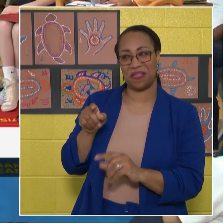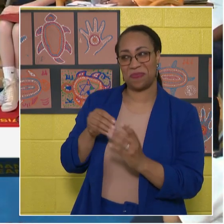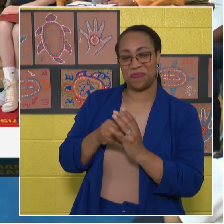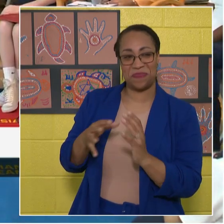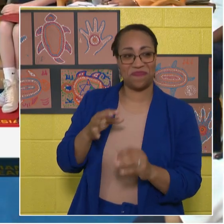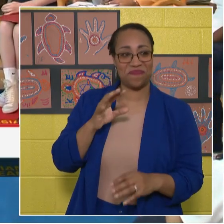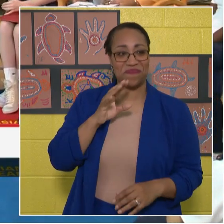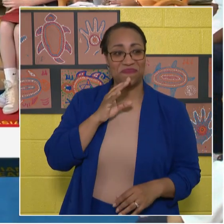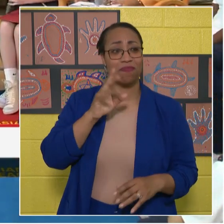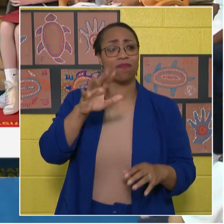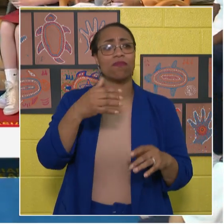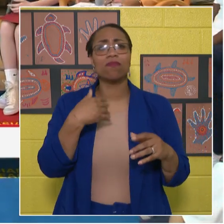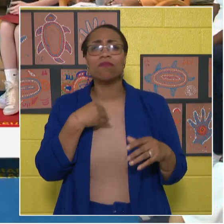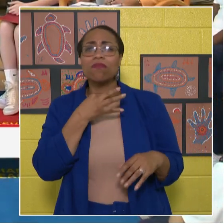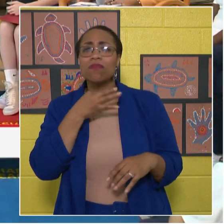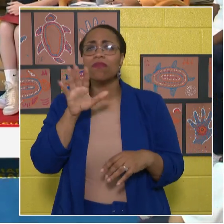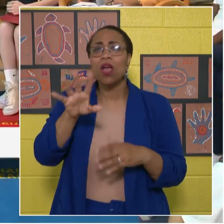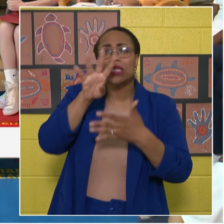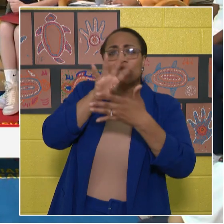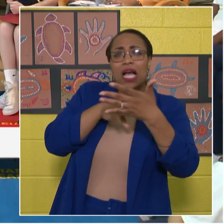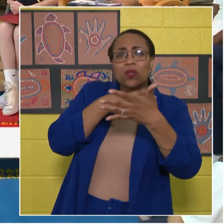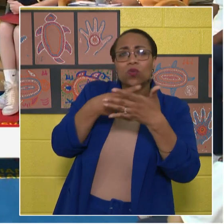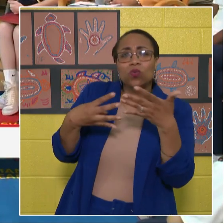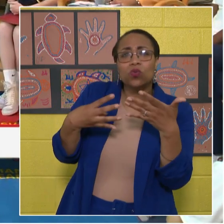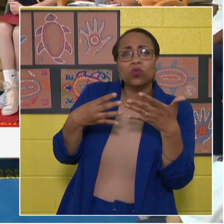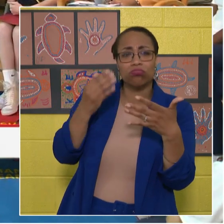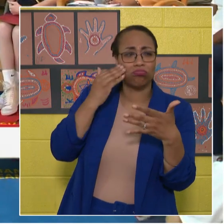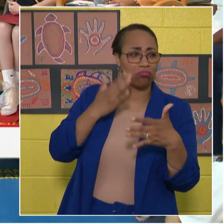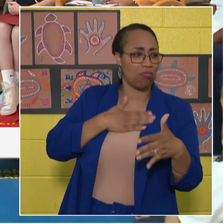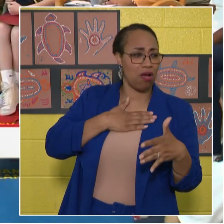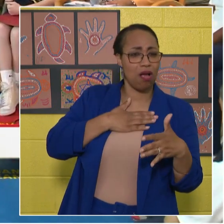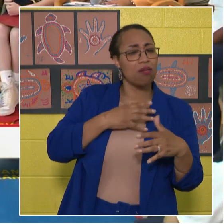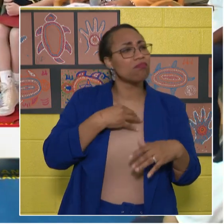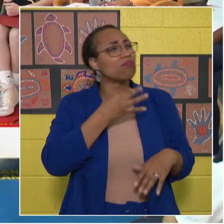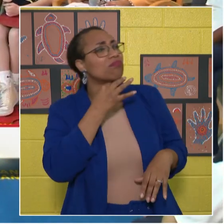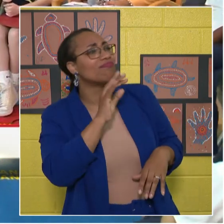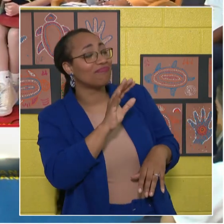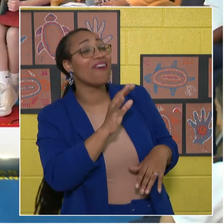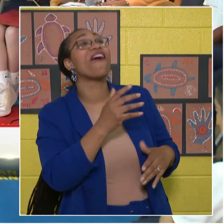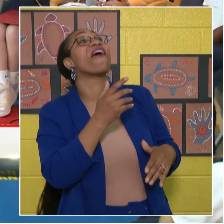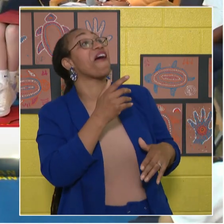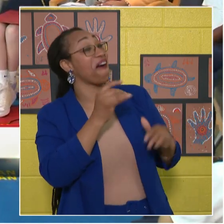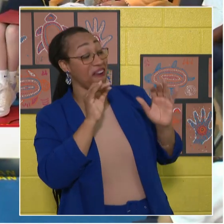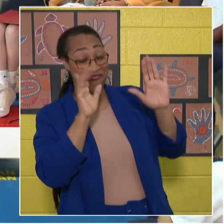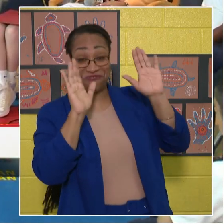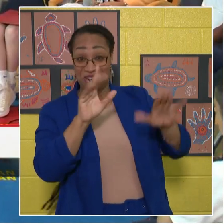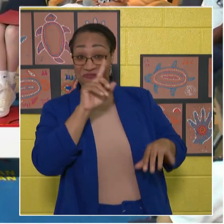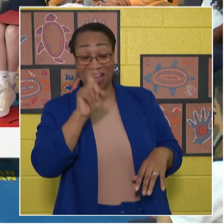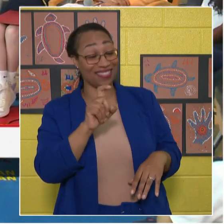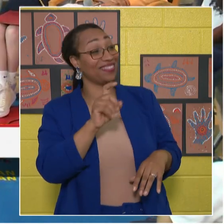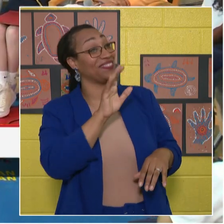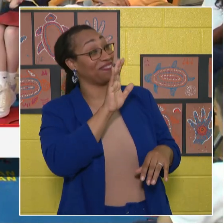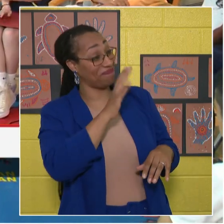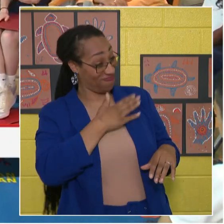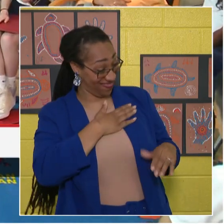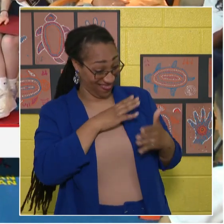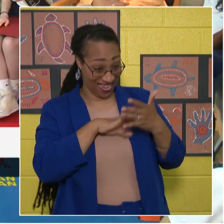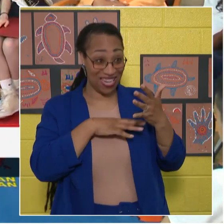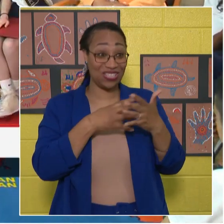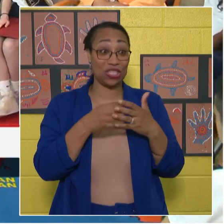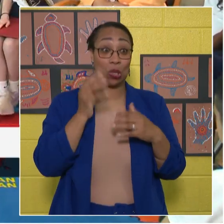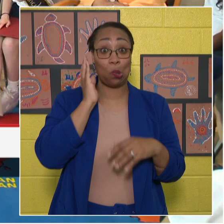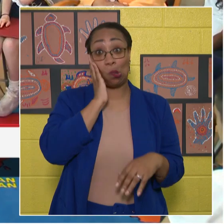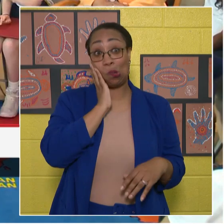look like? Oh, that's a great, what is my daily schedule? Well, it depends. I will tell you